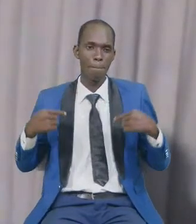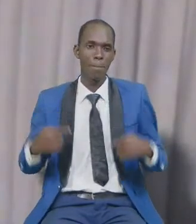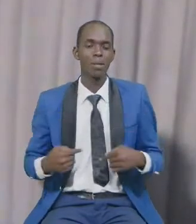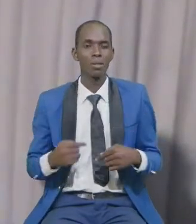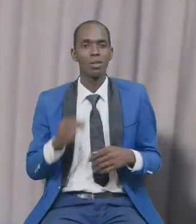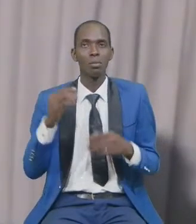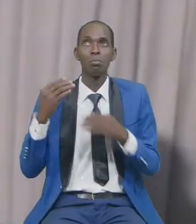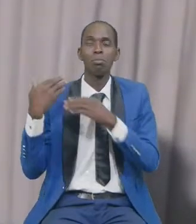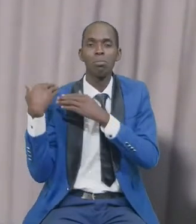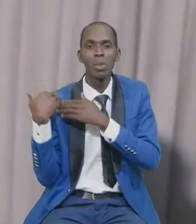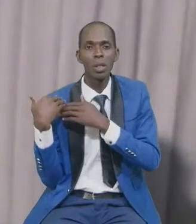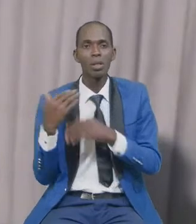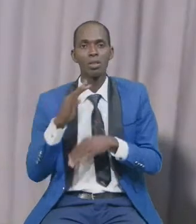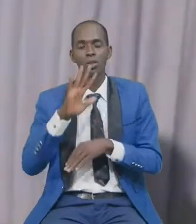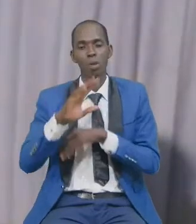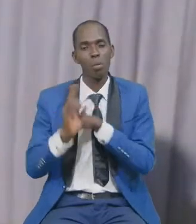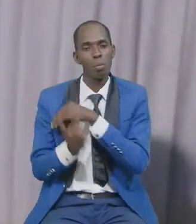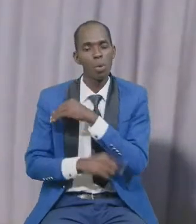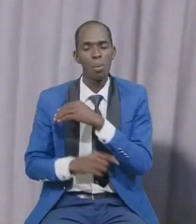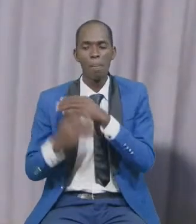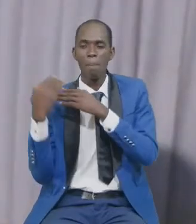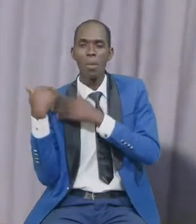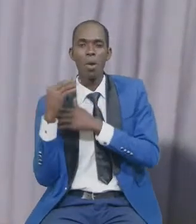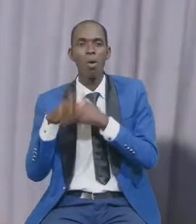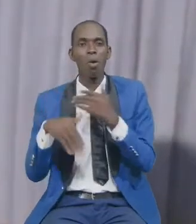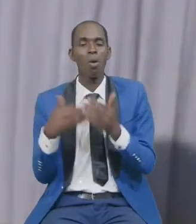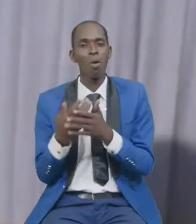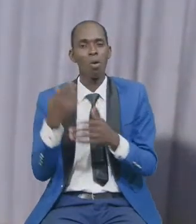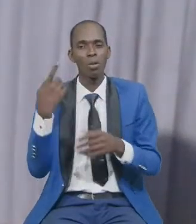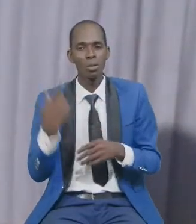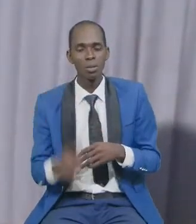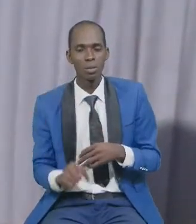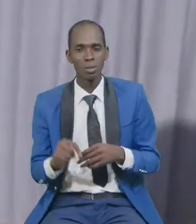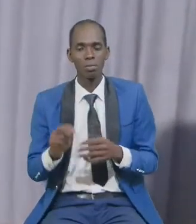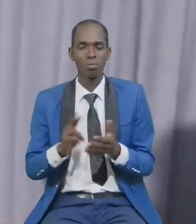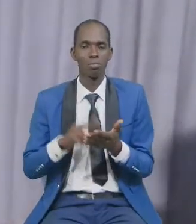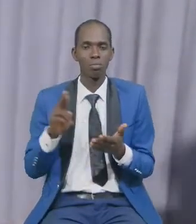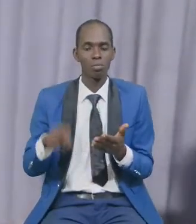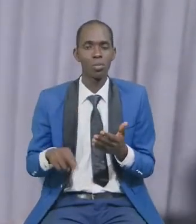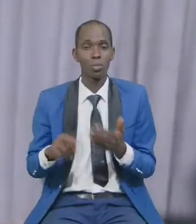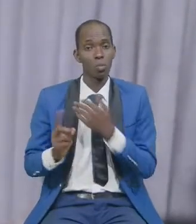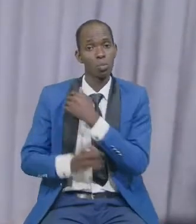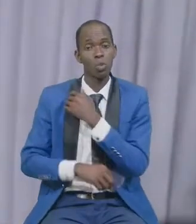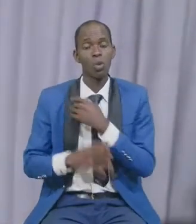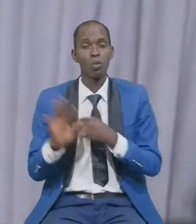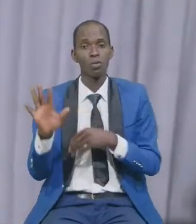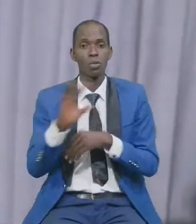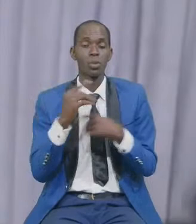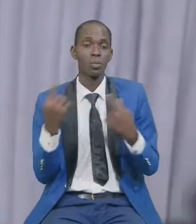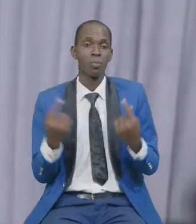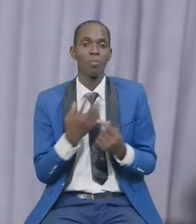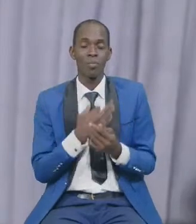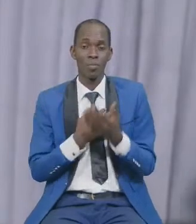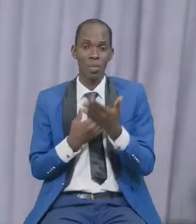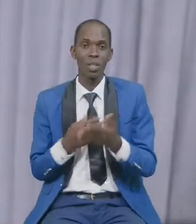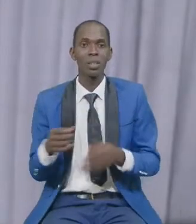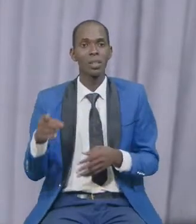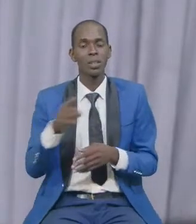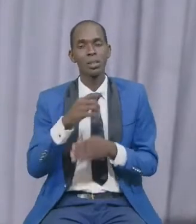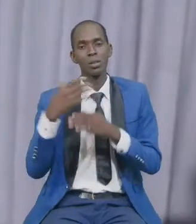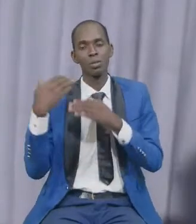can bear all the consequences of your sin. And there they crucified